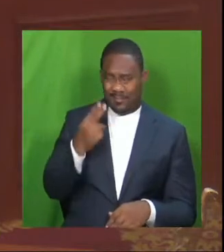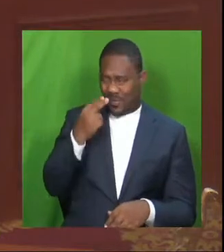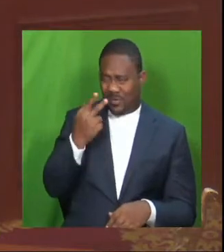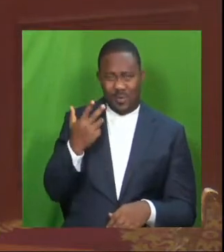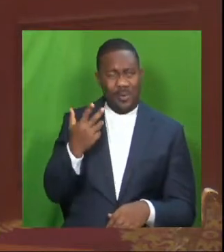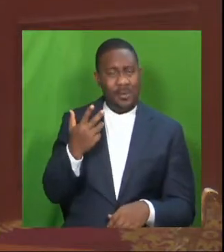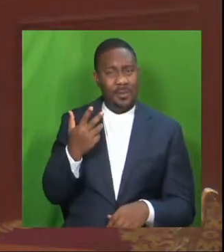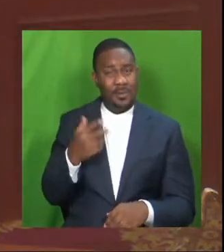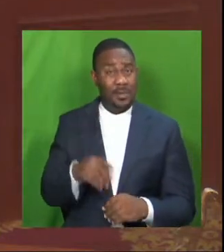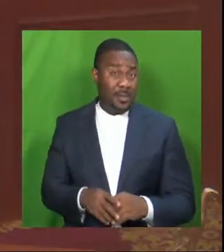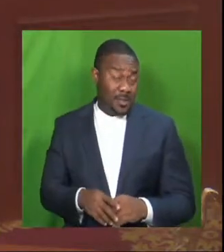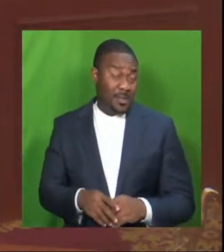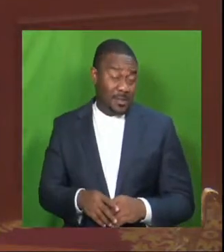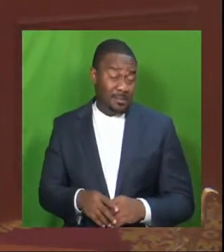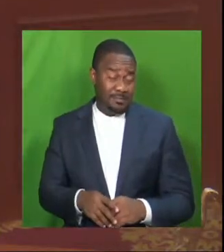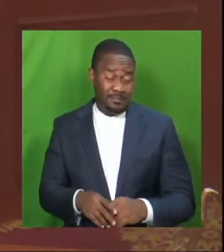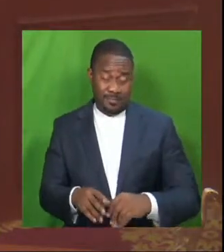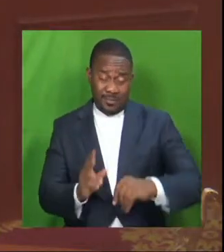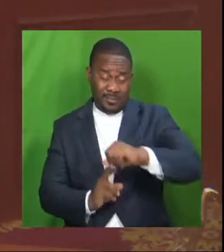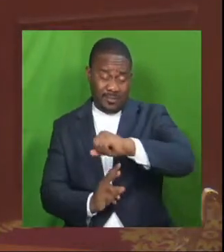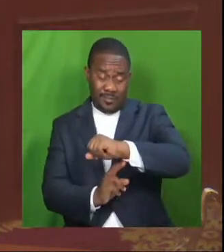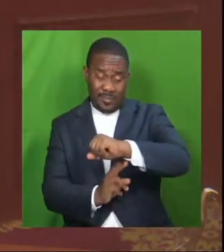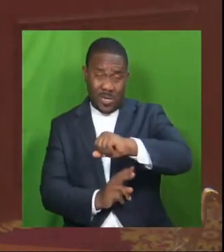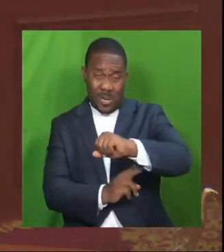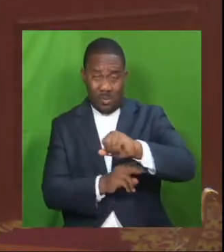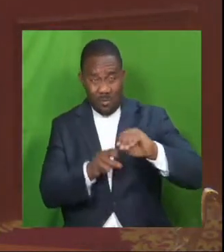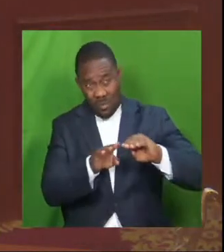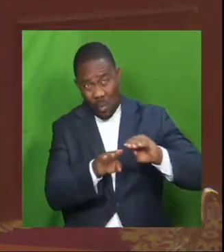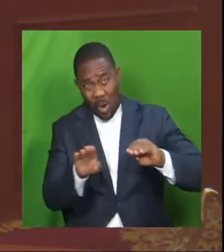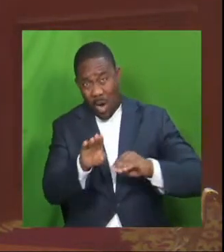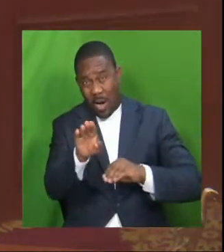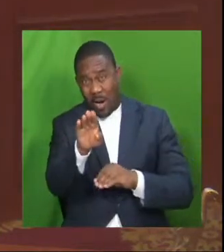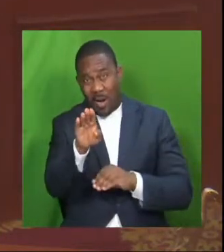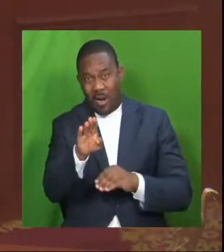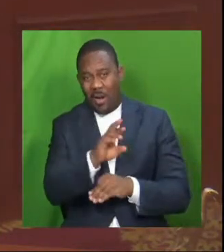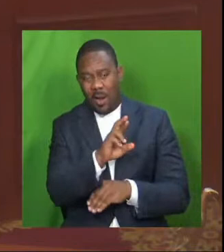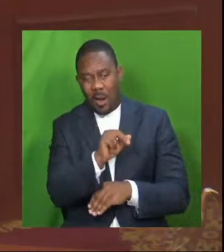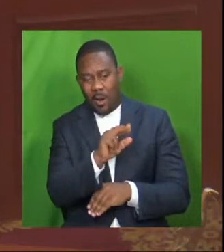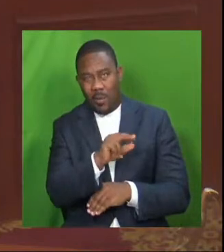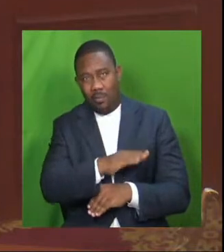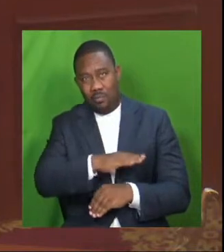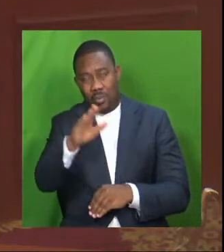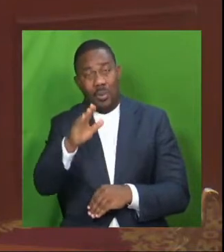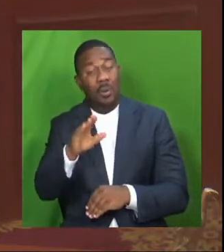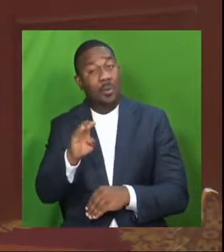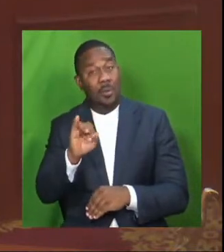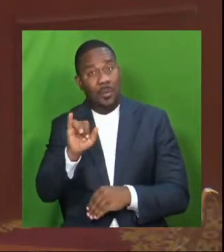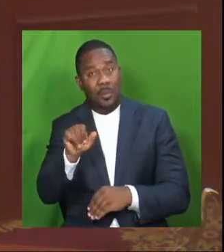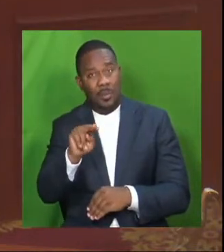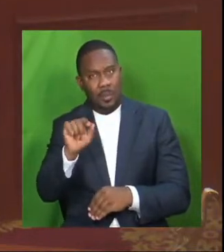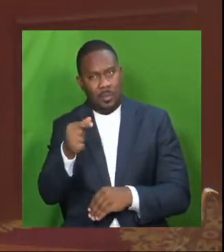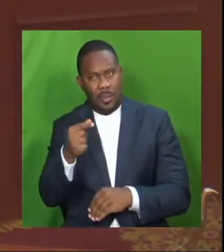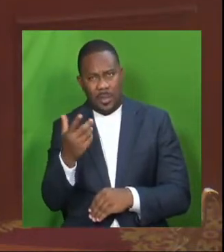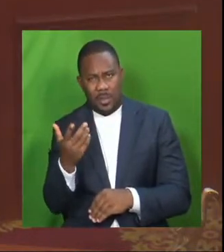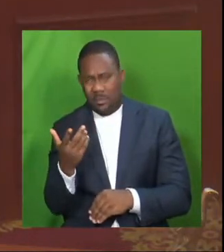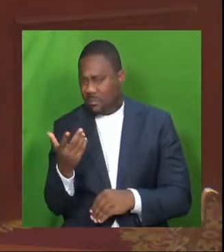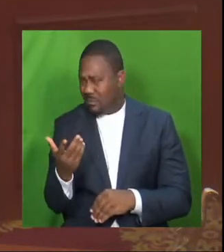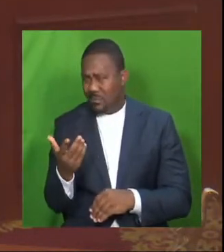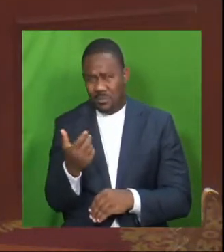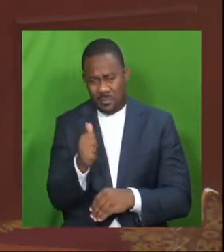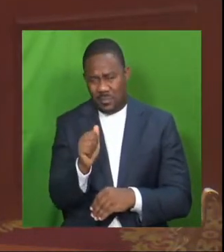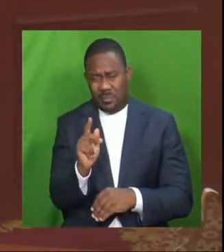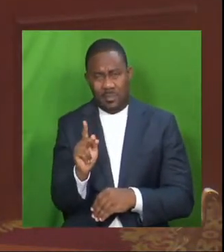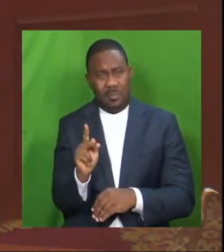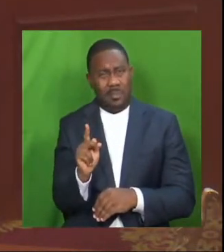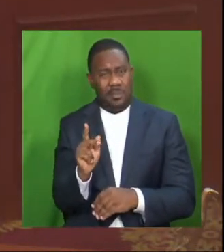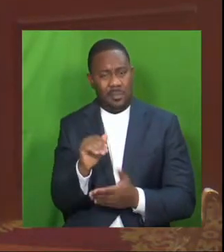from Accra to Beijing. That's 10,000 kilometers, and probably would have believed him for being accurate. 10,000